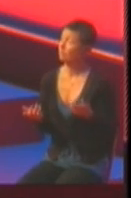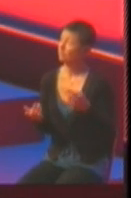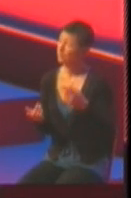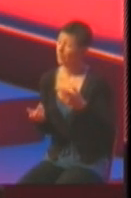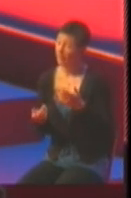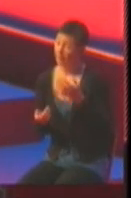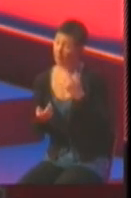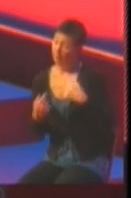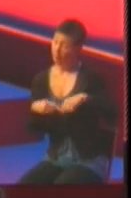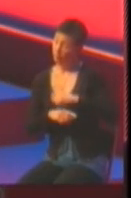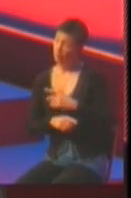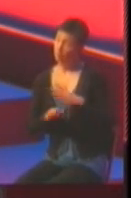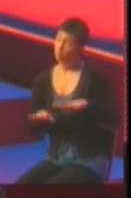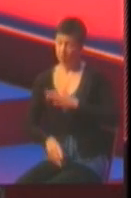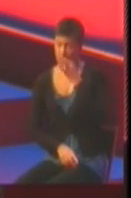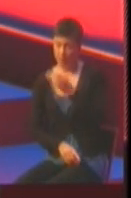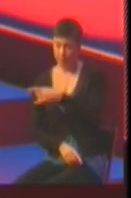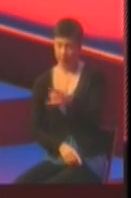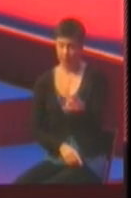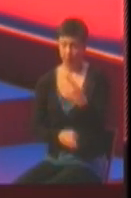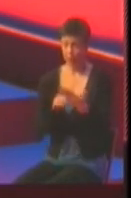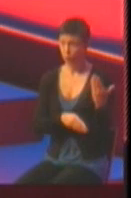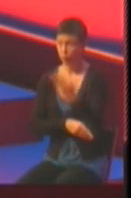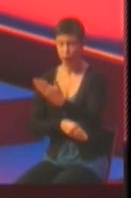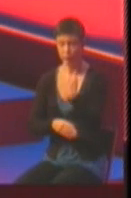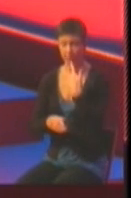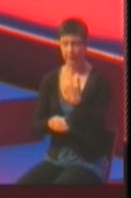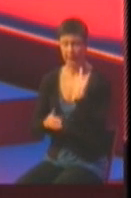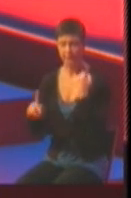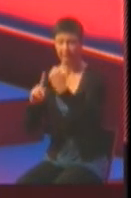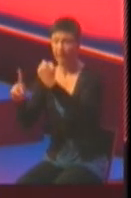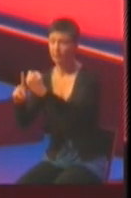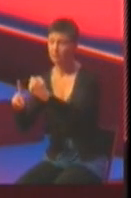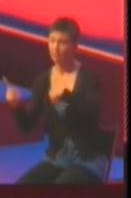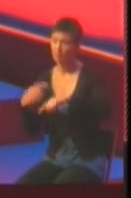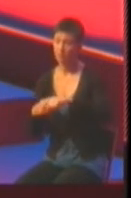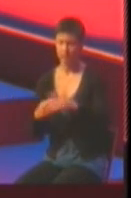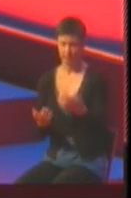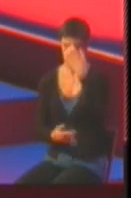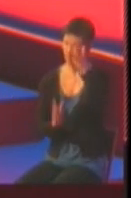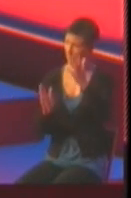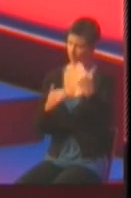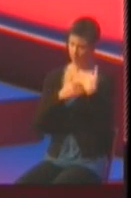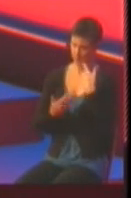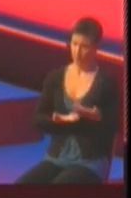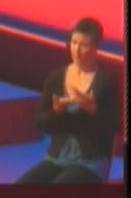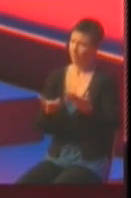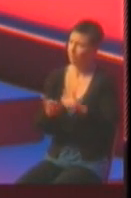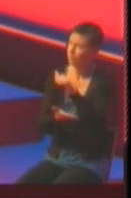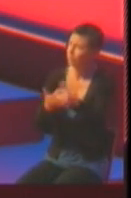if we ask our armed forces to fight on our behalf, then as a government we have to equip them properly.